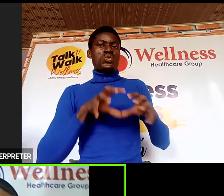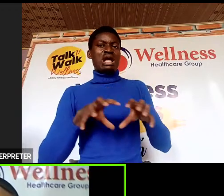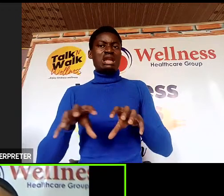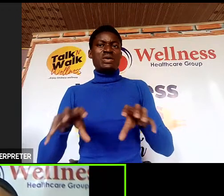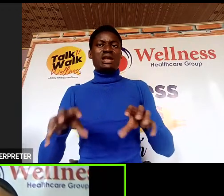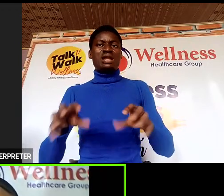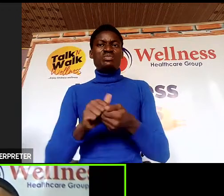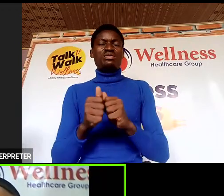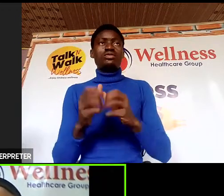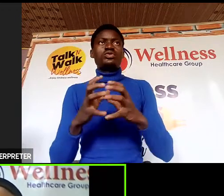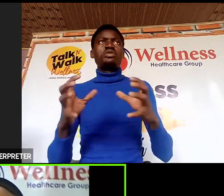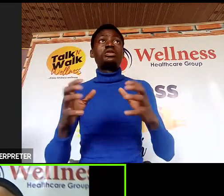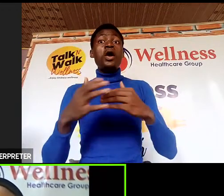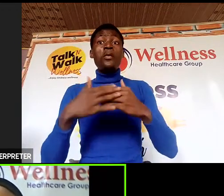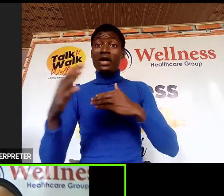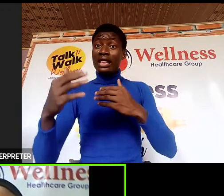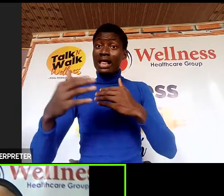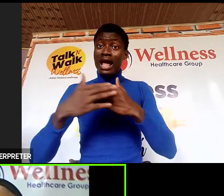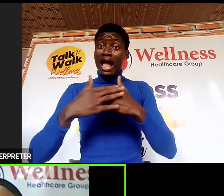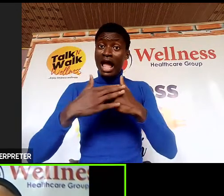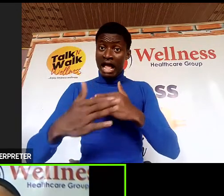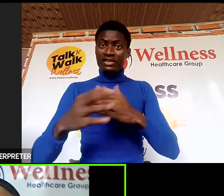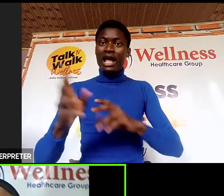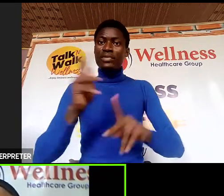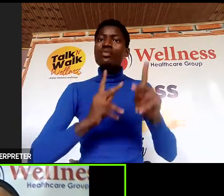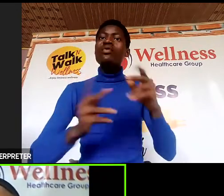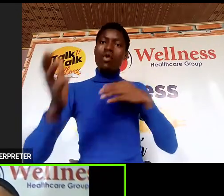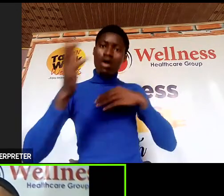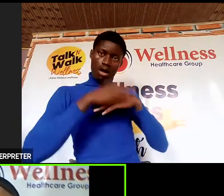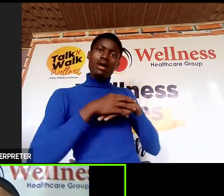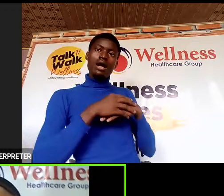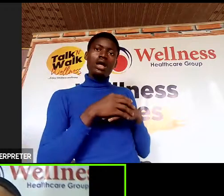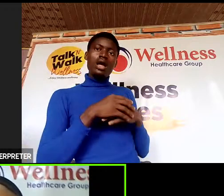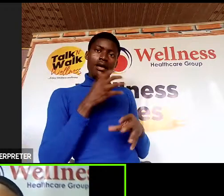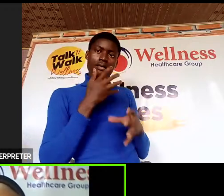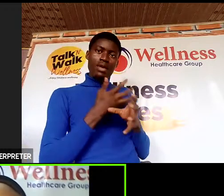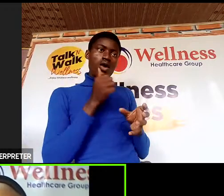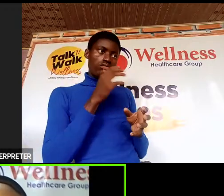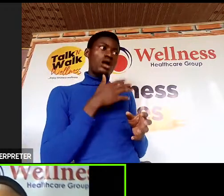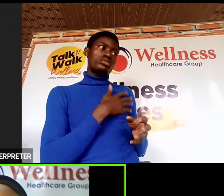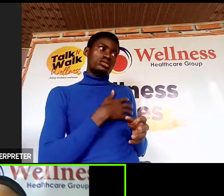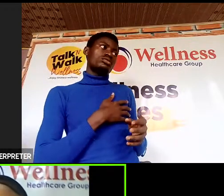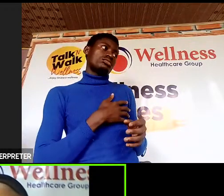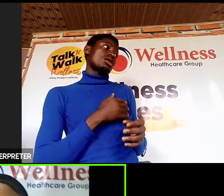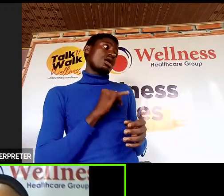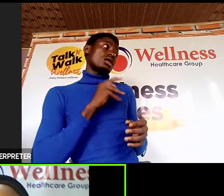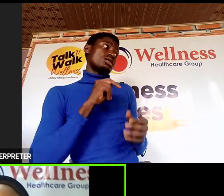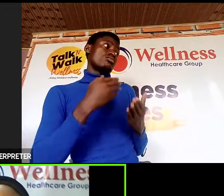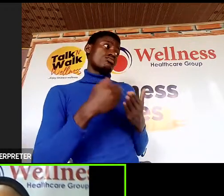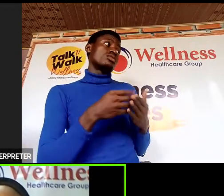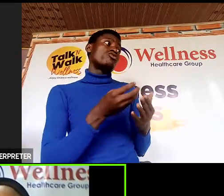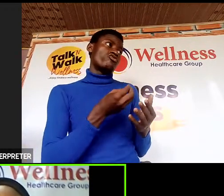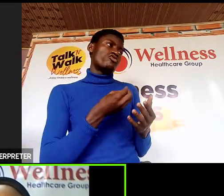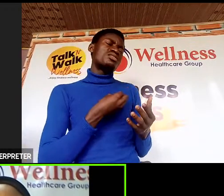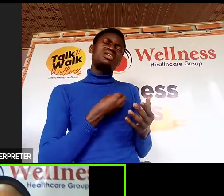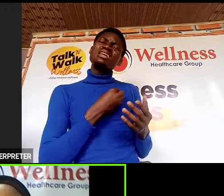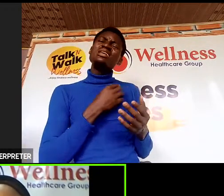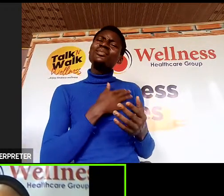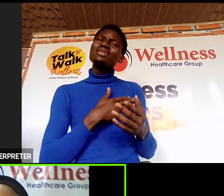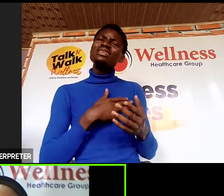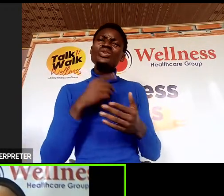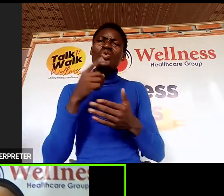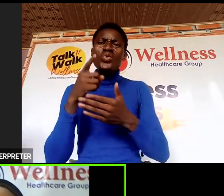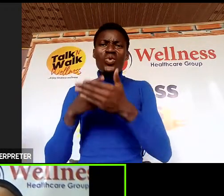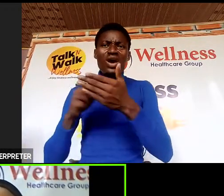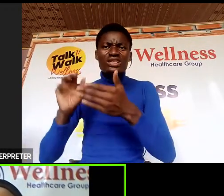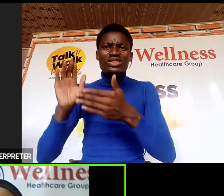are just stressing themselves. What will you advise our audience on a source of income? Should